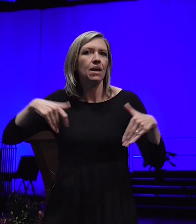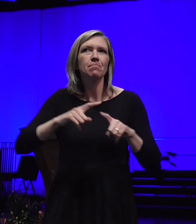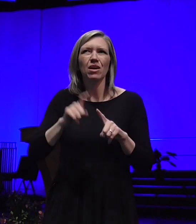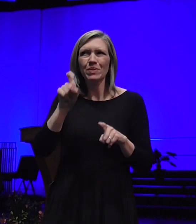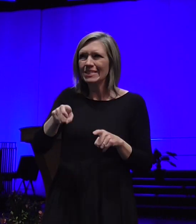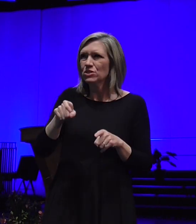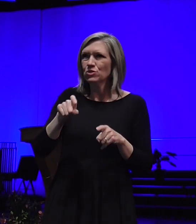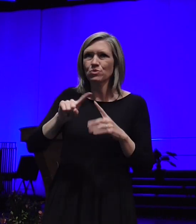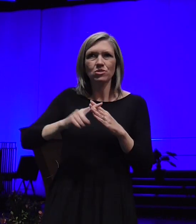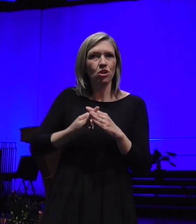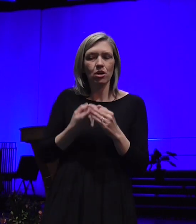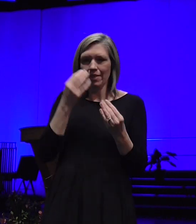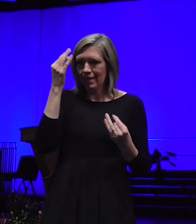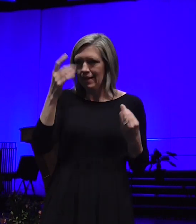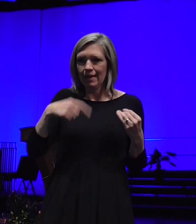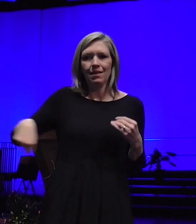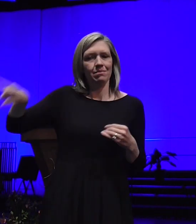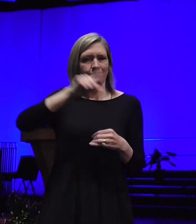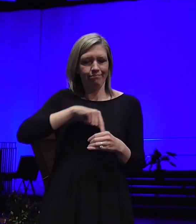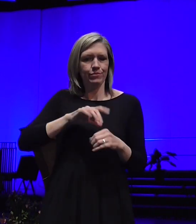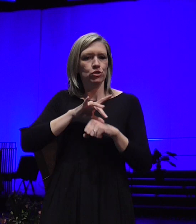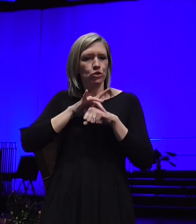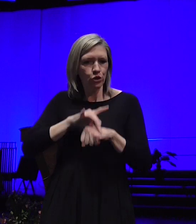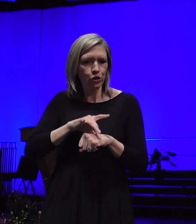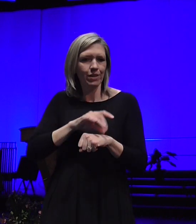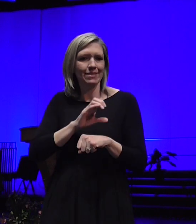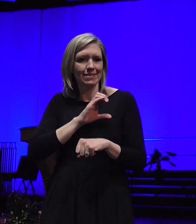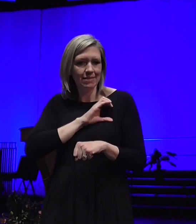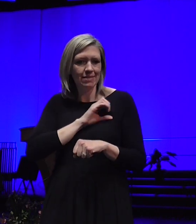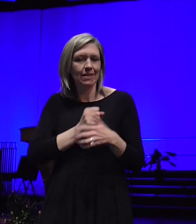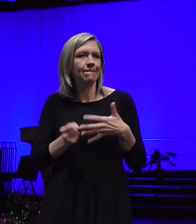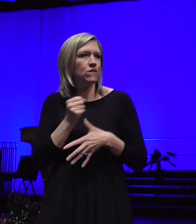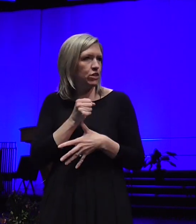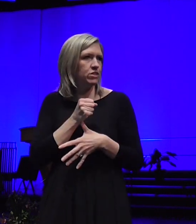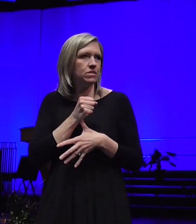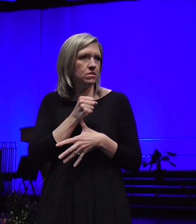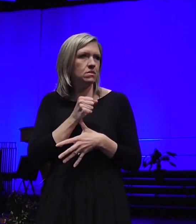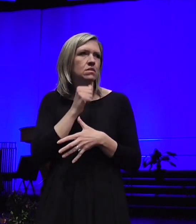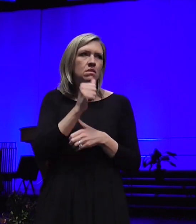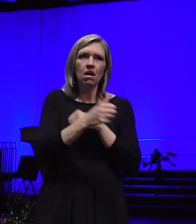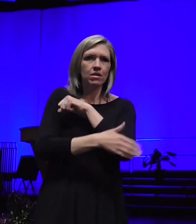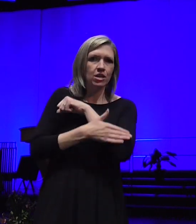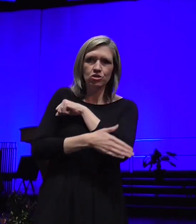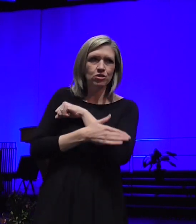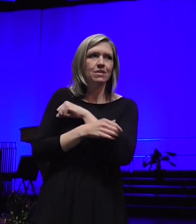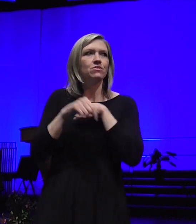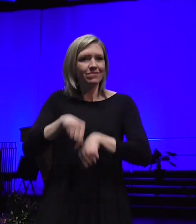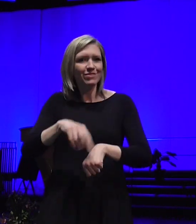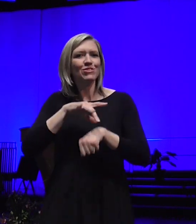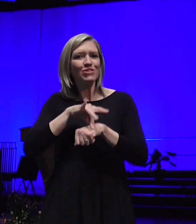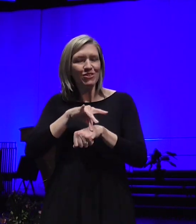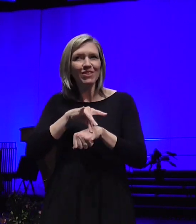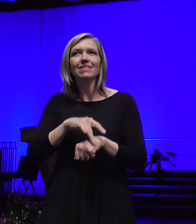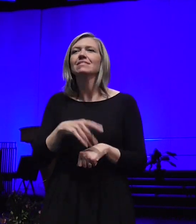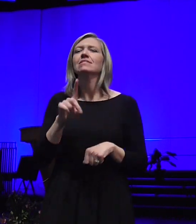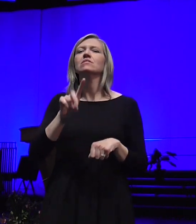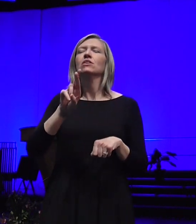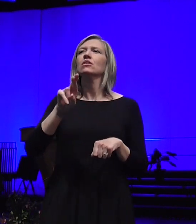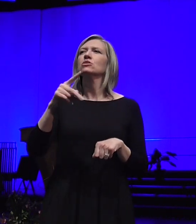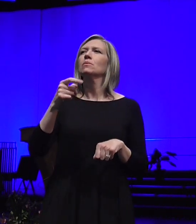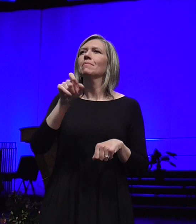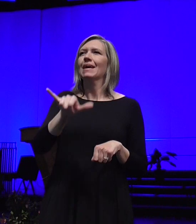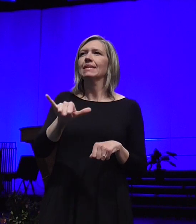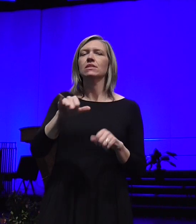moving in that direction. Think of ourselves as Earth citizens first. Dr. Patty read a thing from